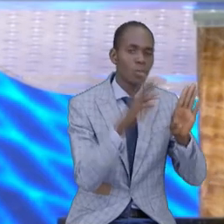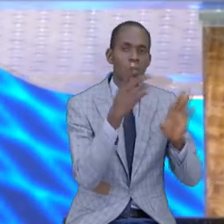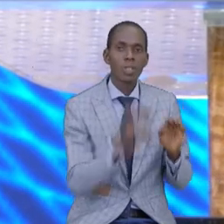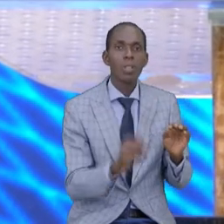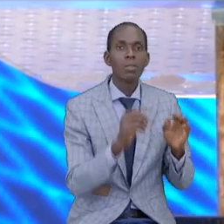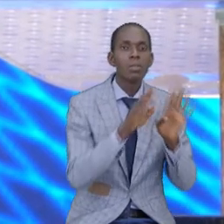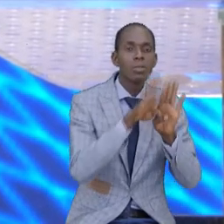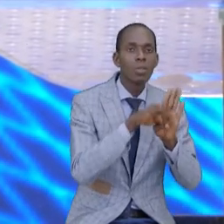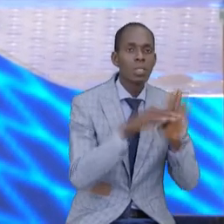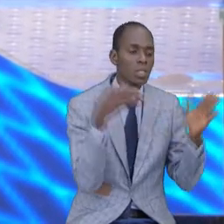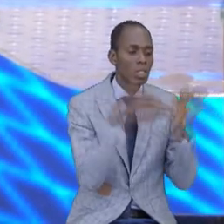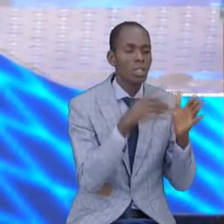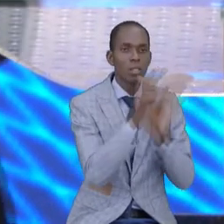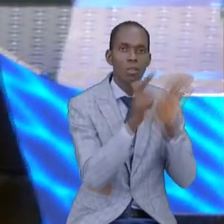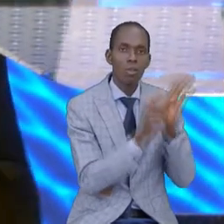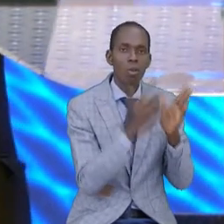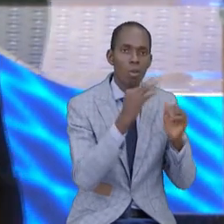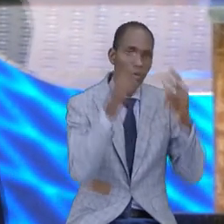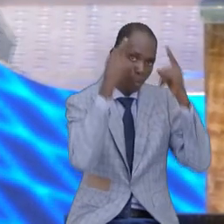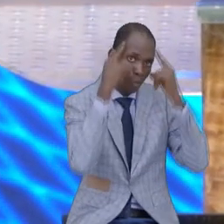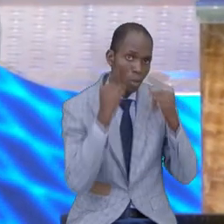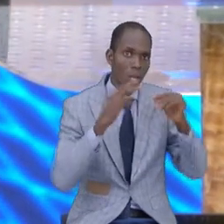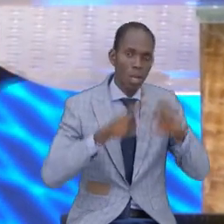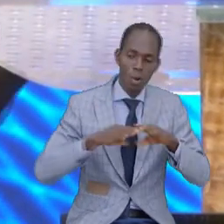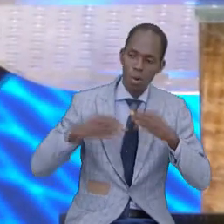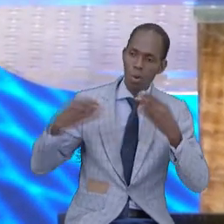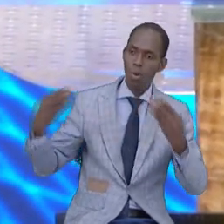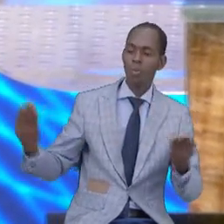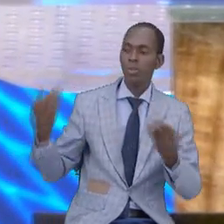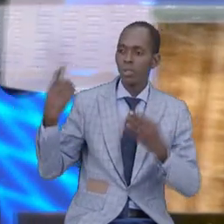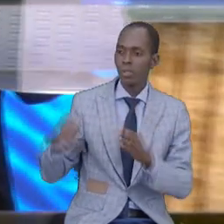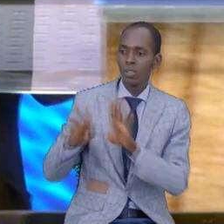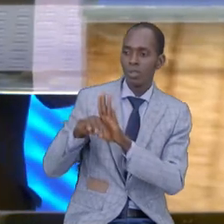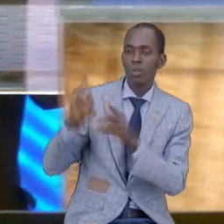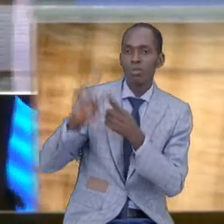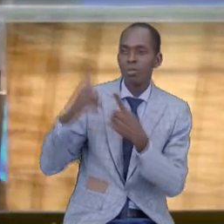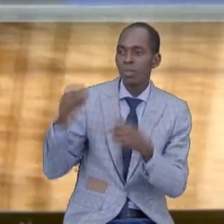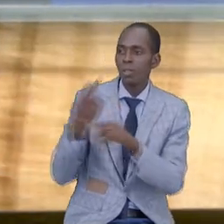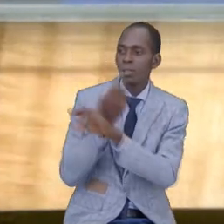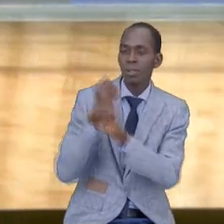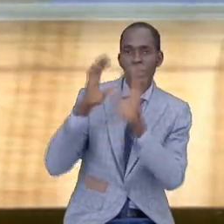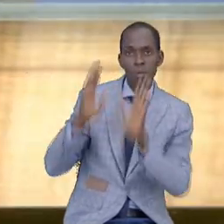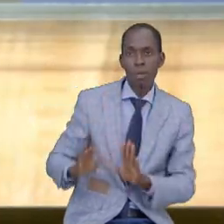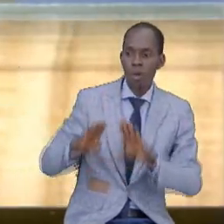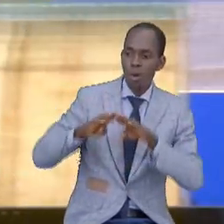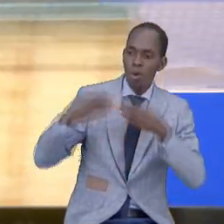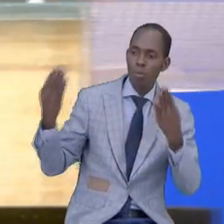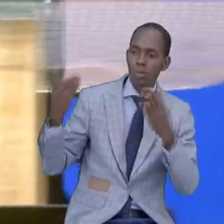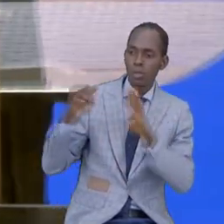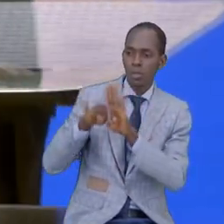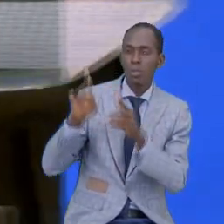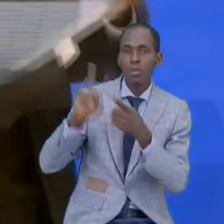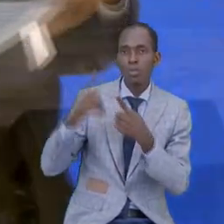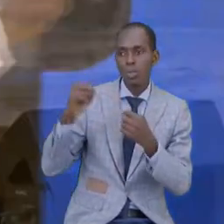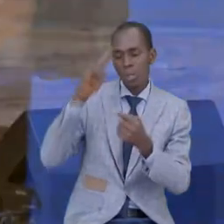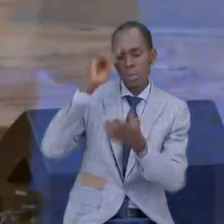against the law of Moses, he opens the door to the Redeemer. He opens the door to the